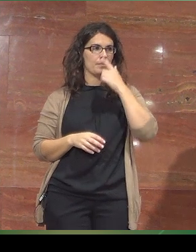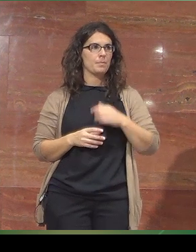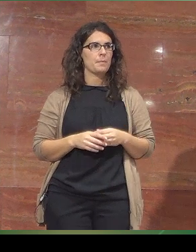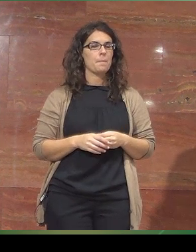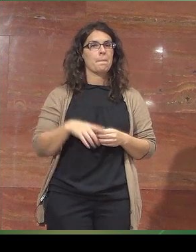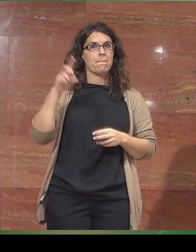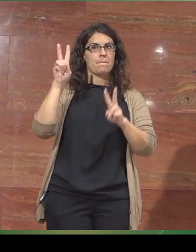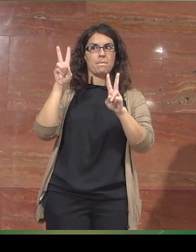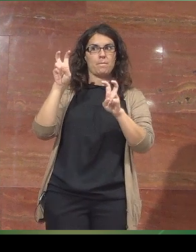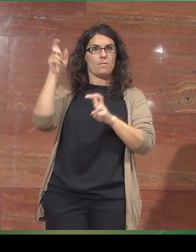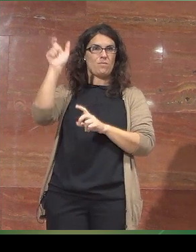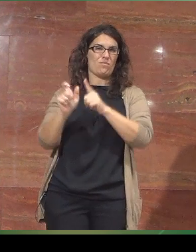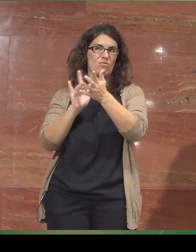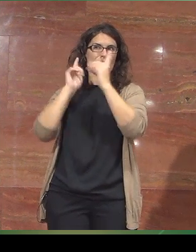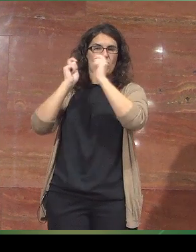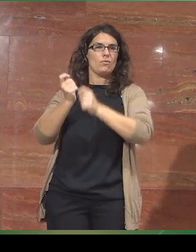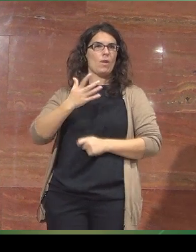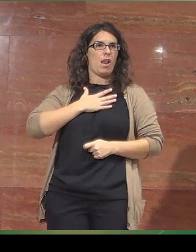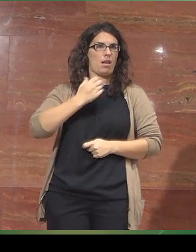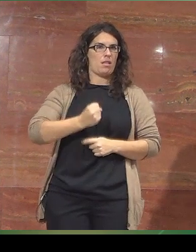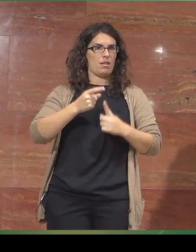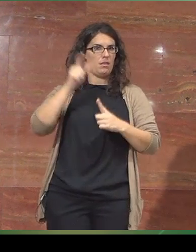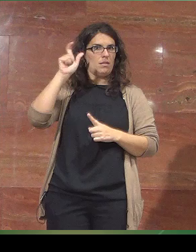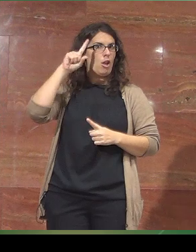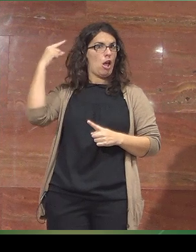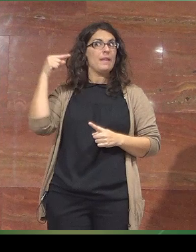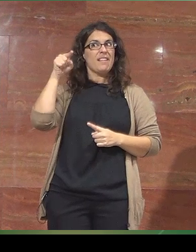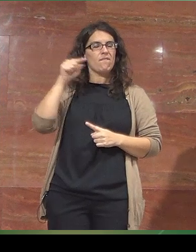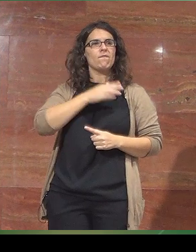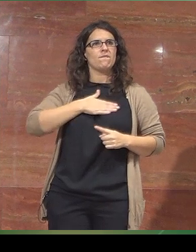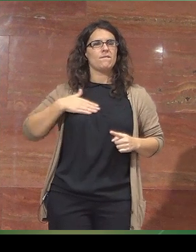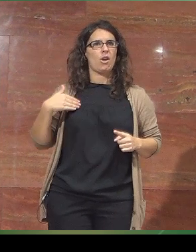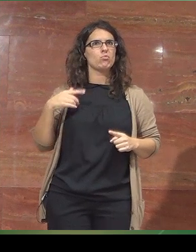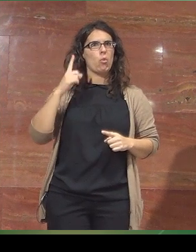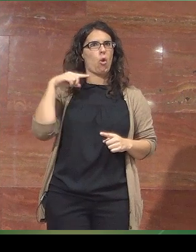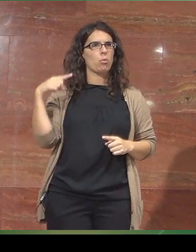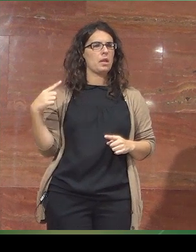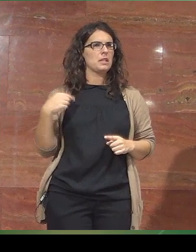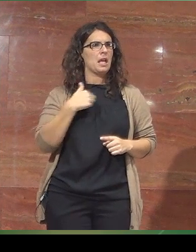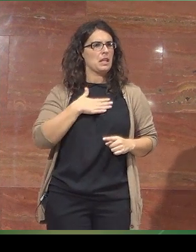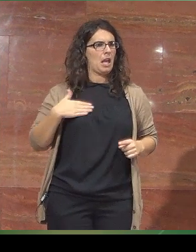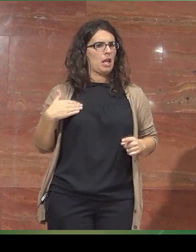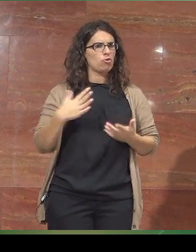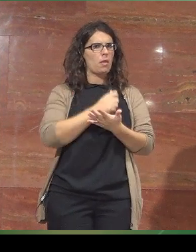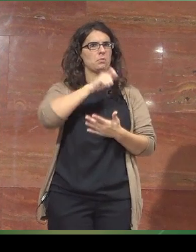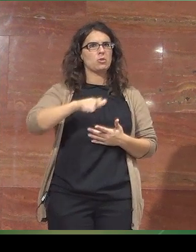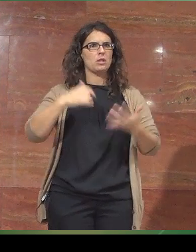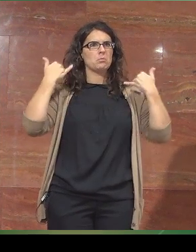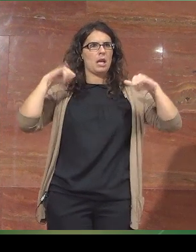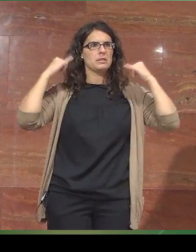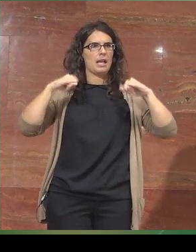competed with its international rivals, New York, Paris. And he wanted to make sure that by the time